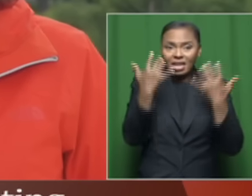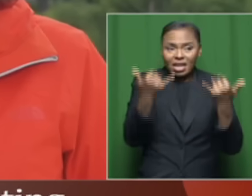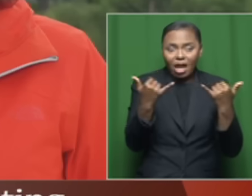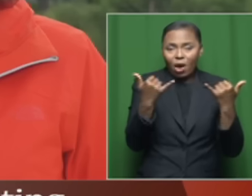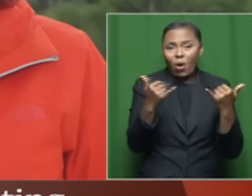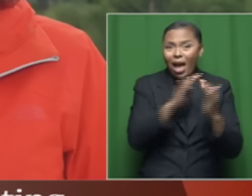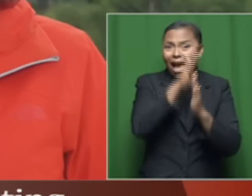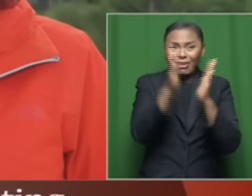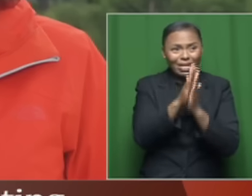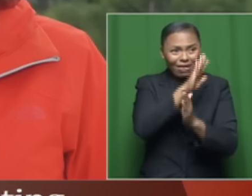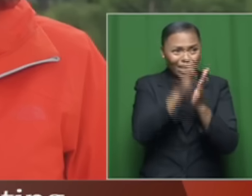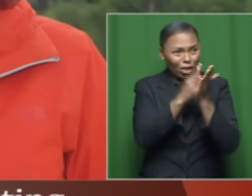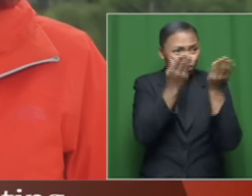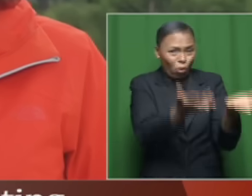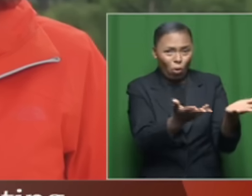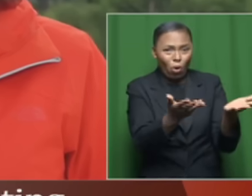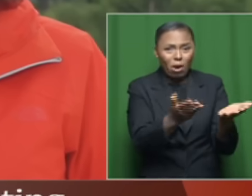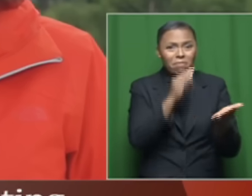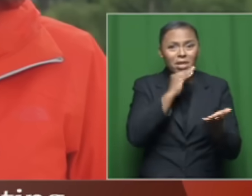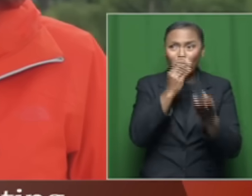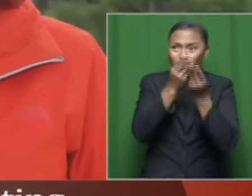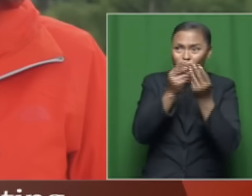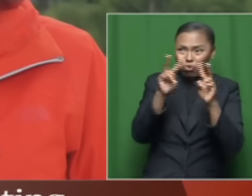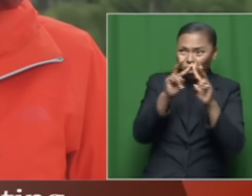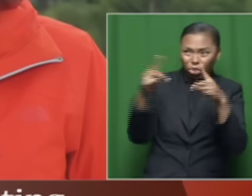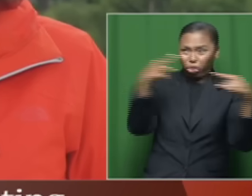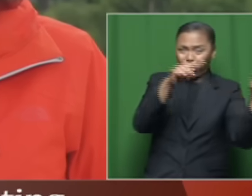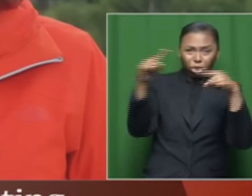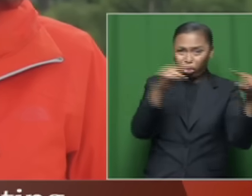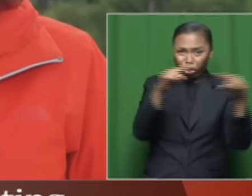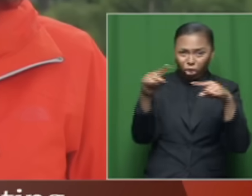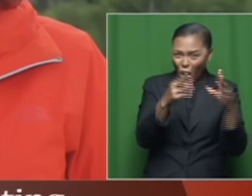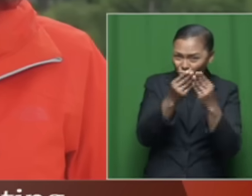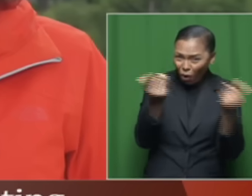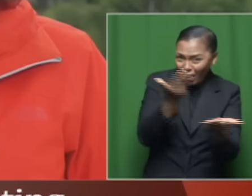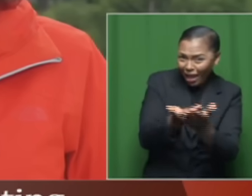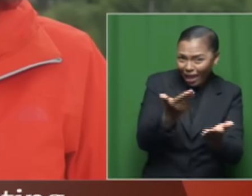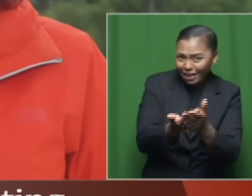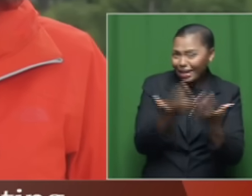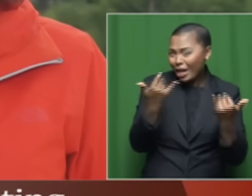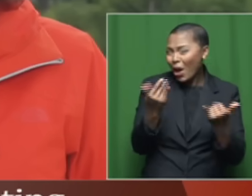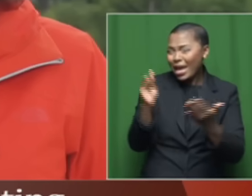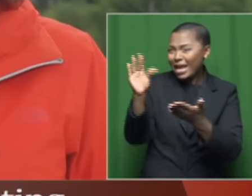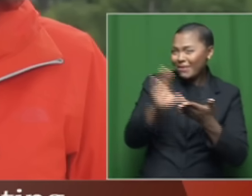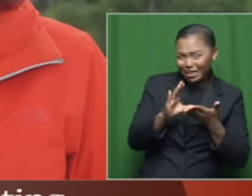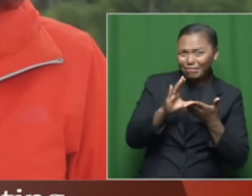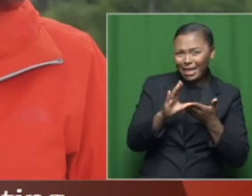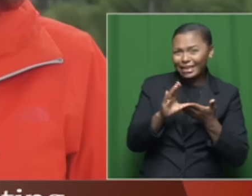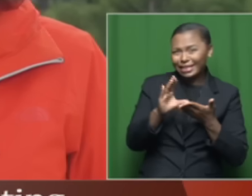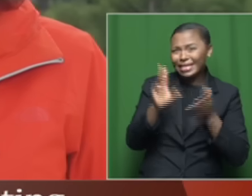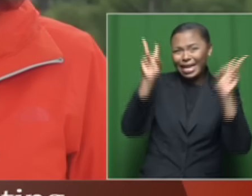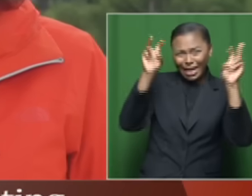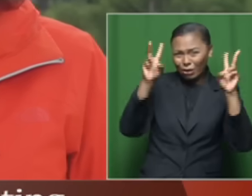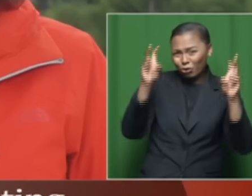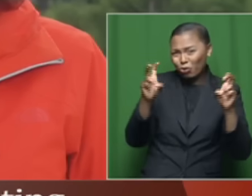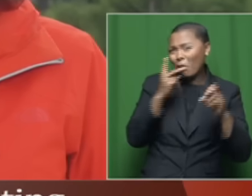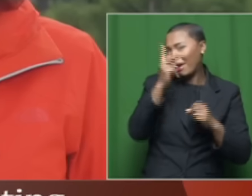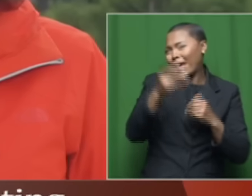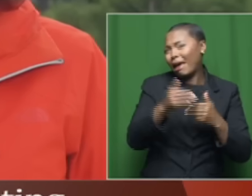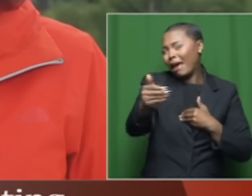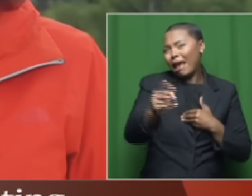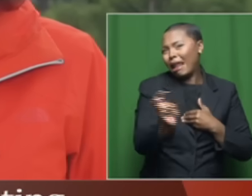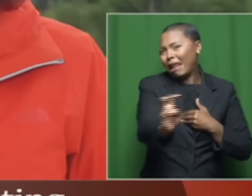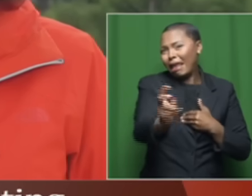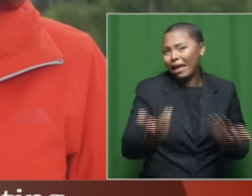your differences, what then does the future look like and your investment looks like? But you get a sense that this is a Donald Trump